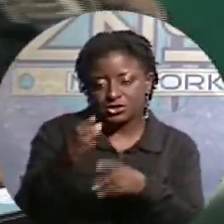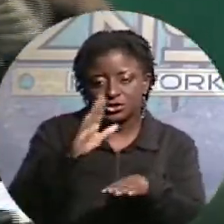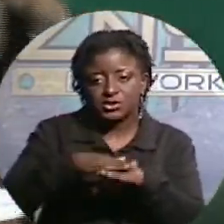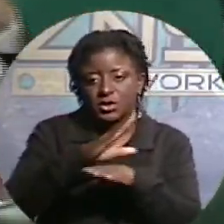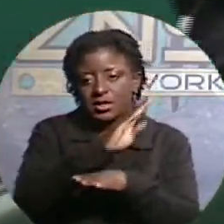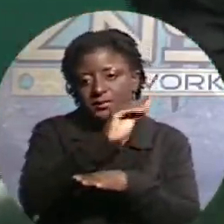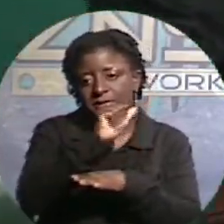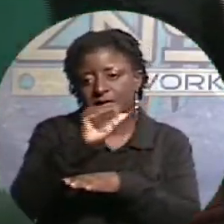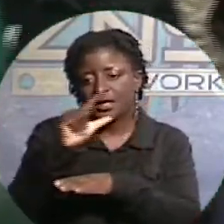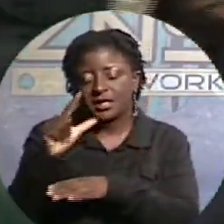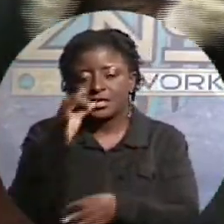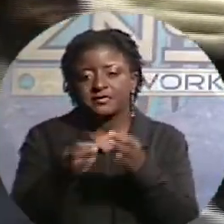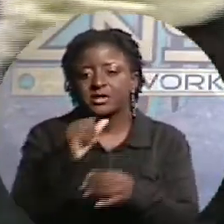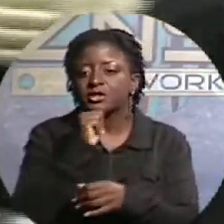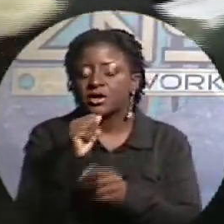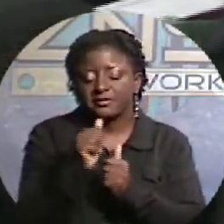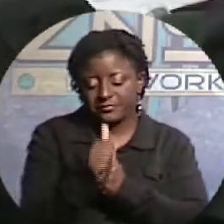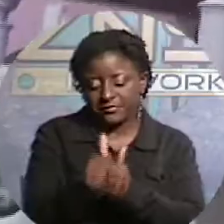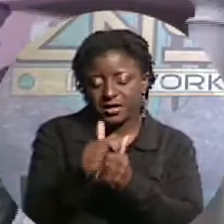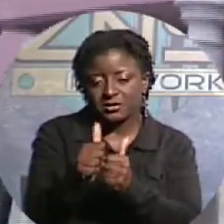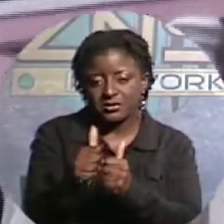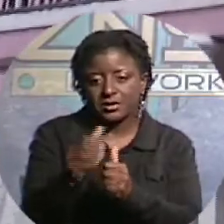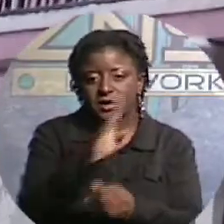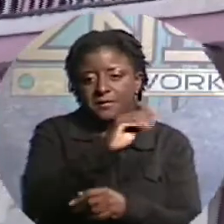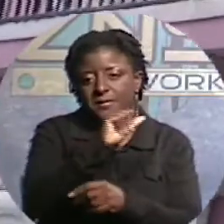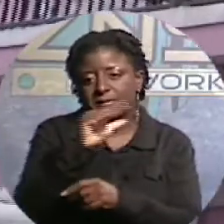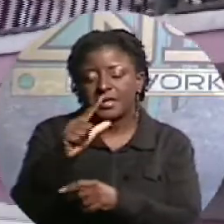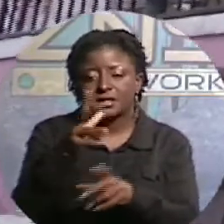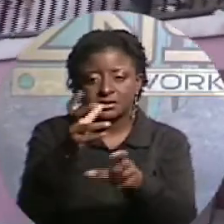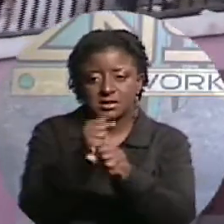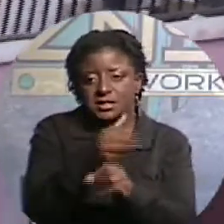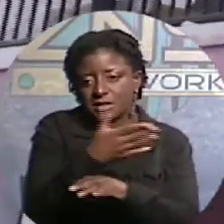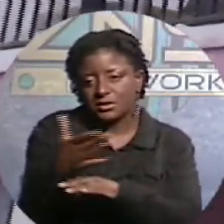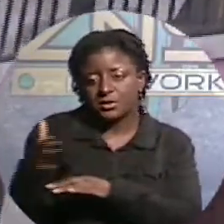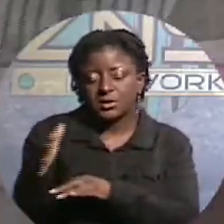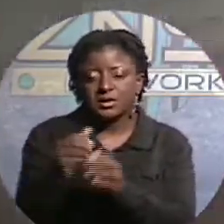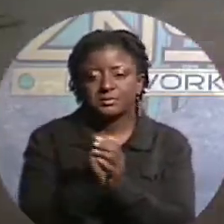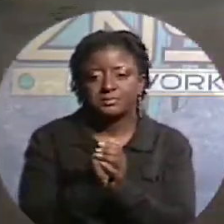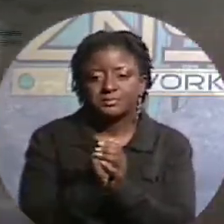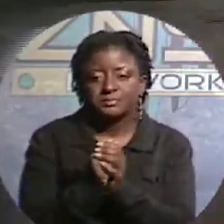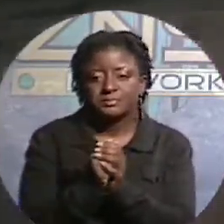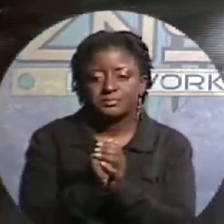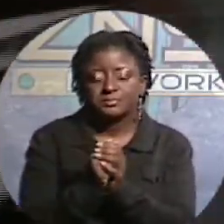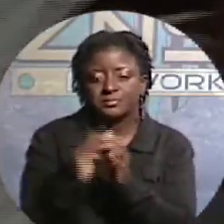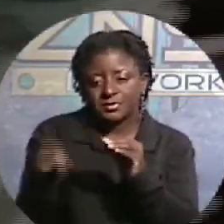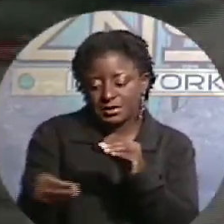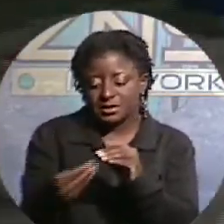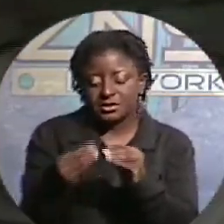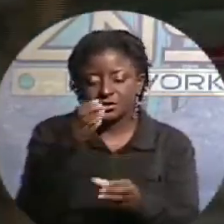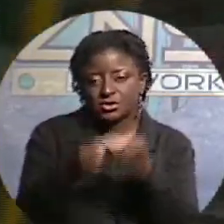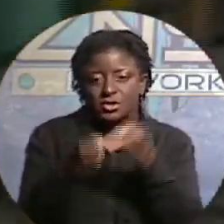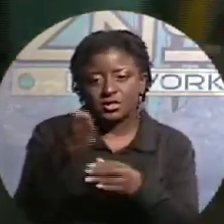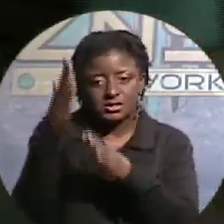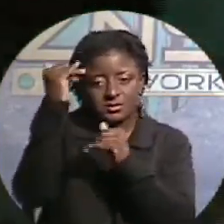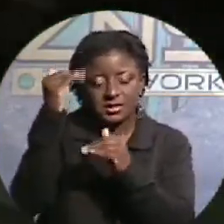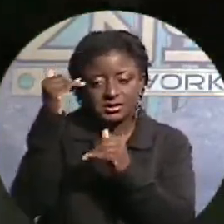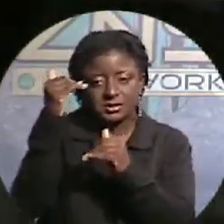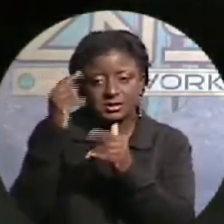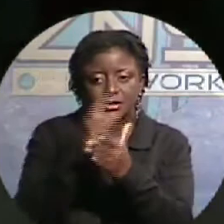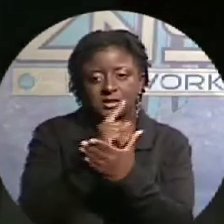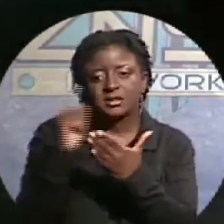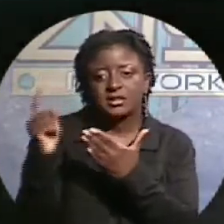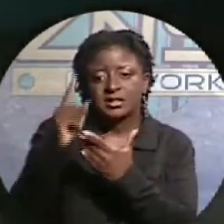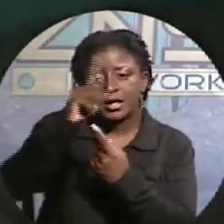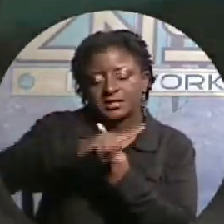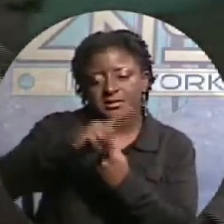they are not followed, the bail is revoked. Meantime, the Chief Justice noted that the additional courts expected to come on stream next